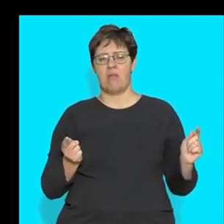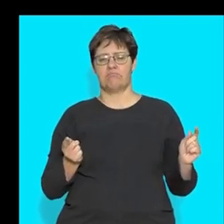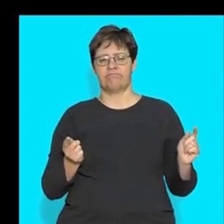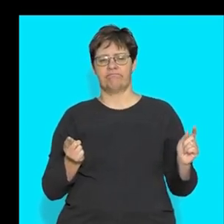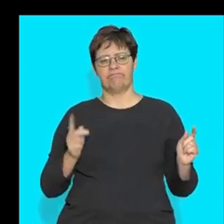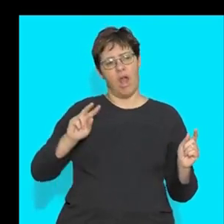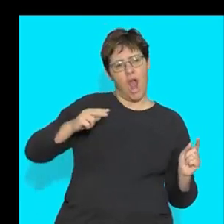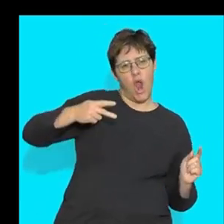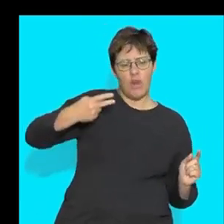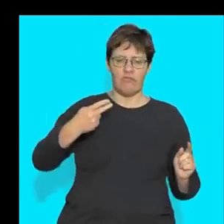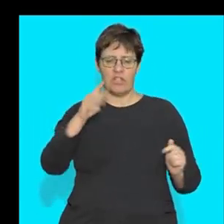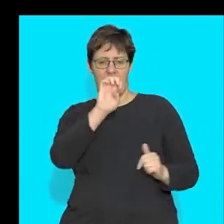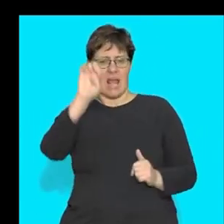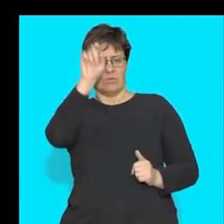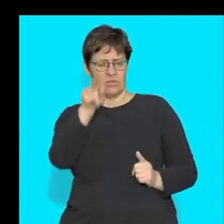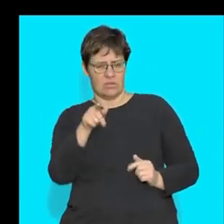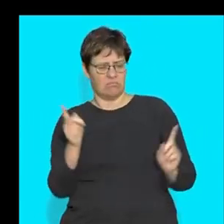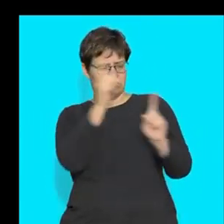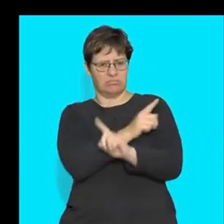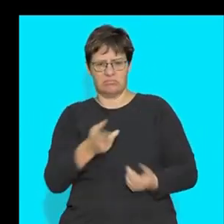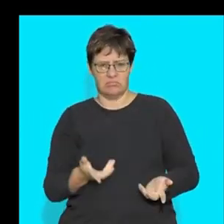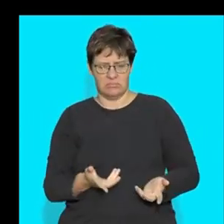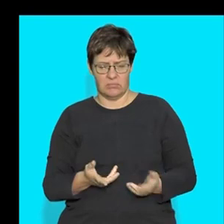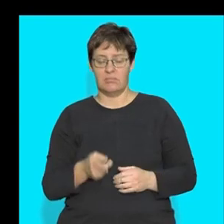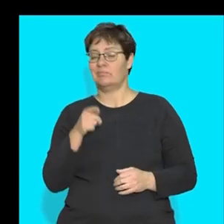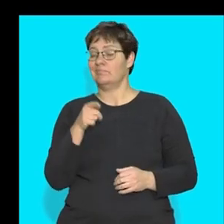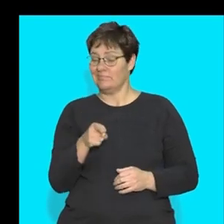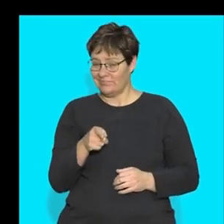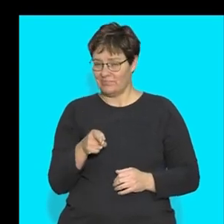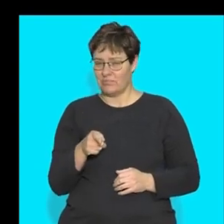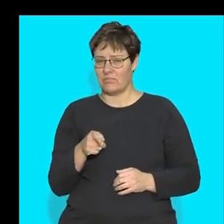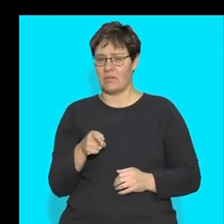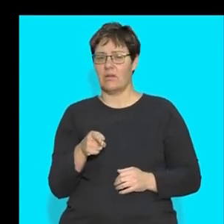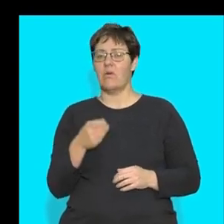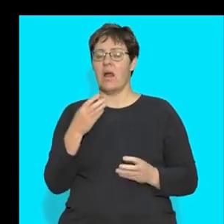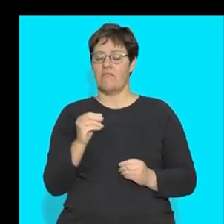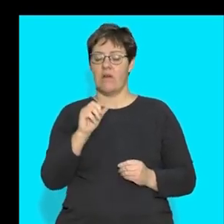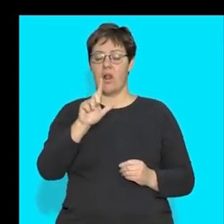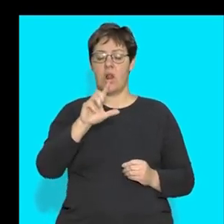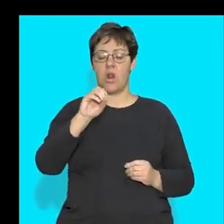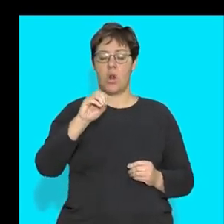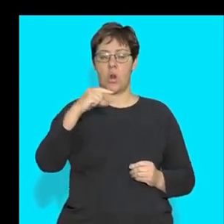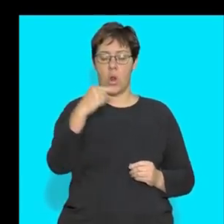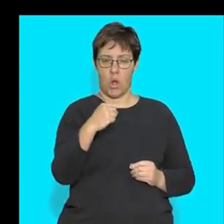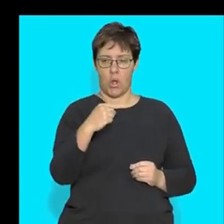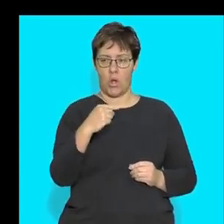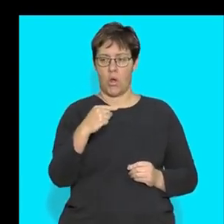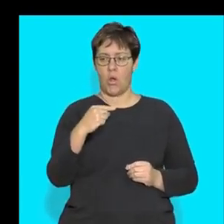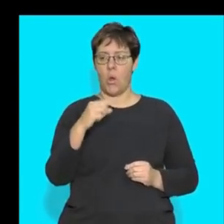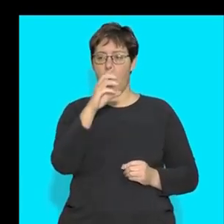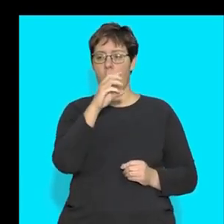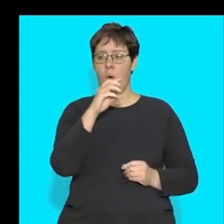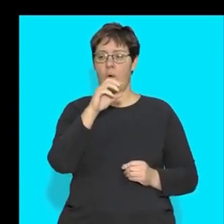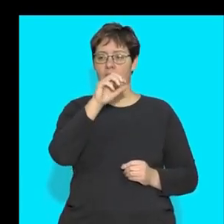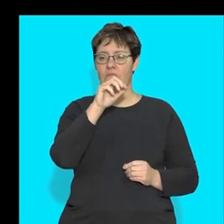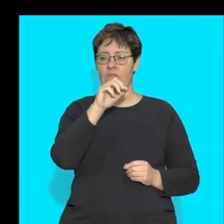function. With the concept of a logarithm, this is when you have log of b base a, right? So